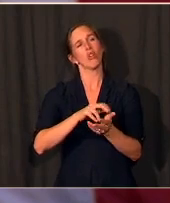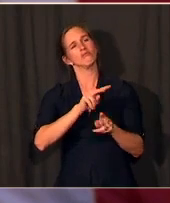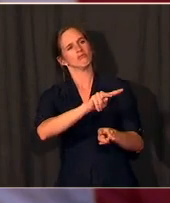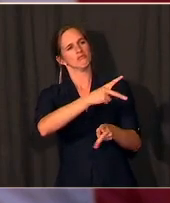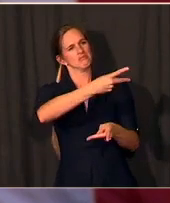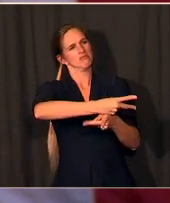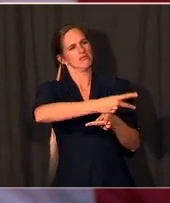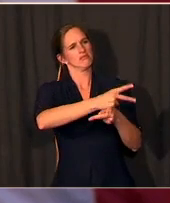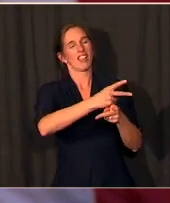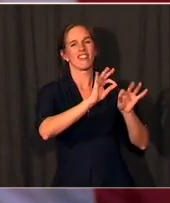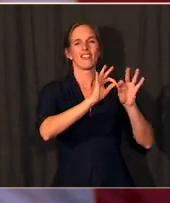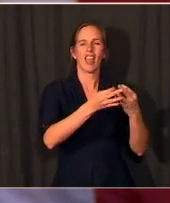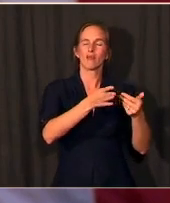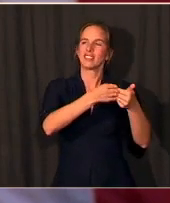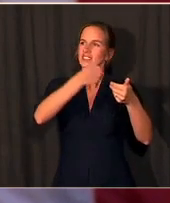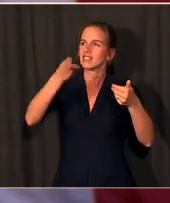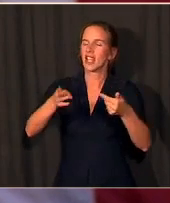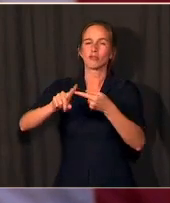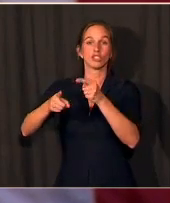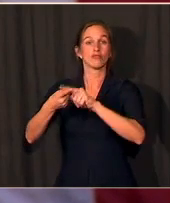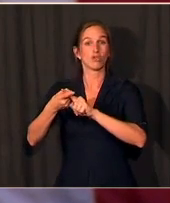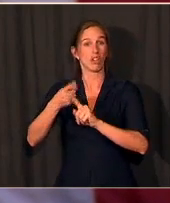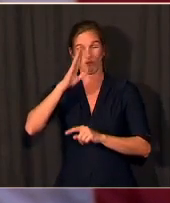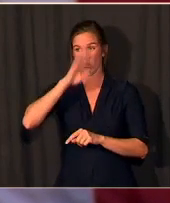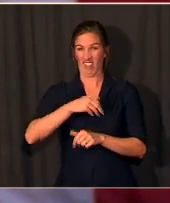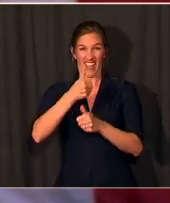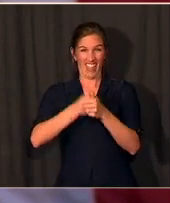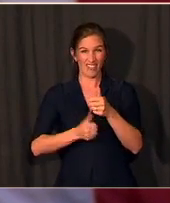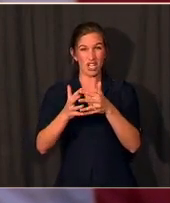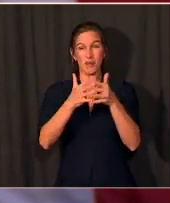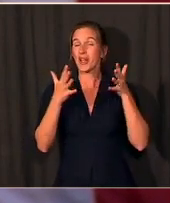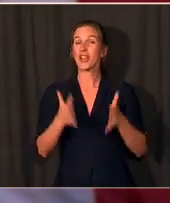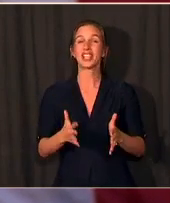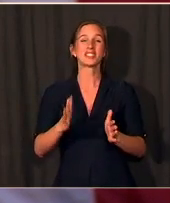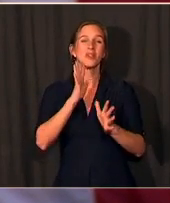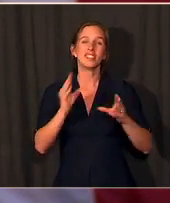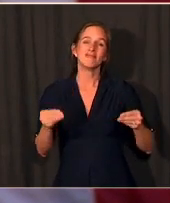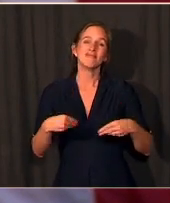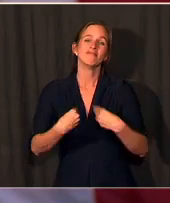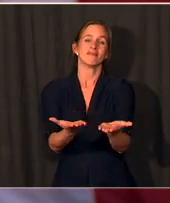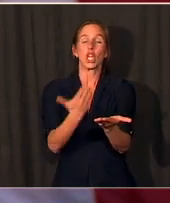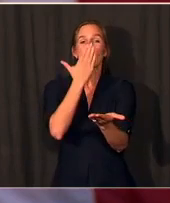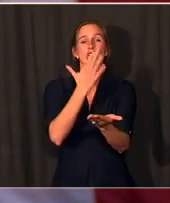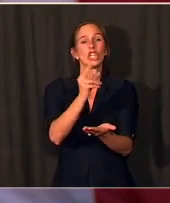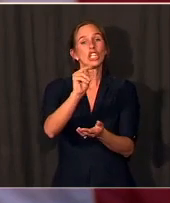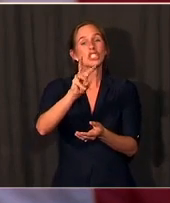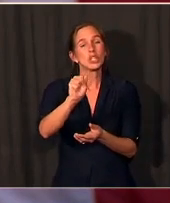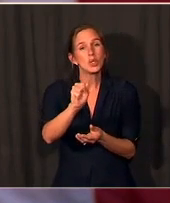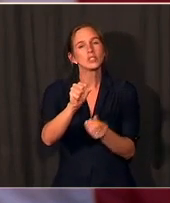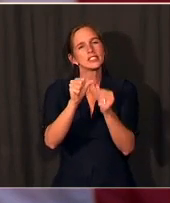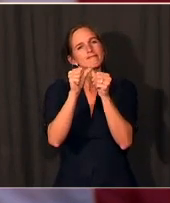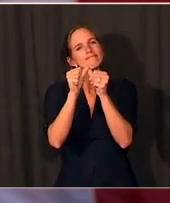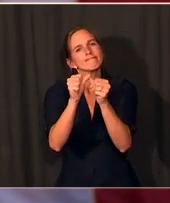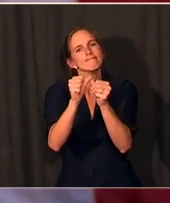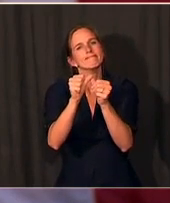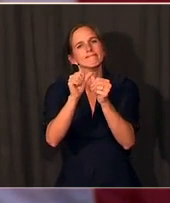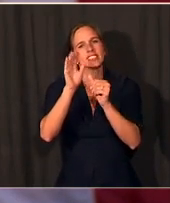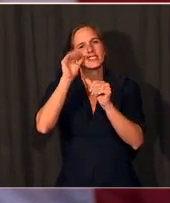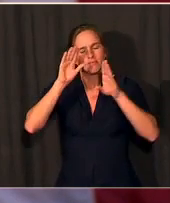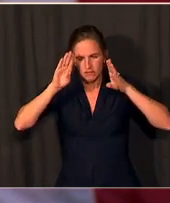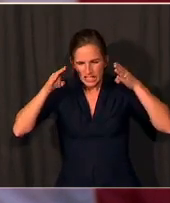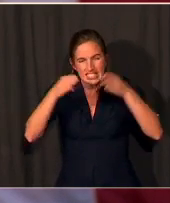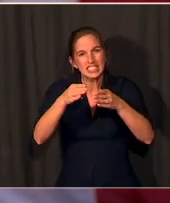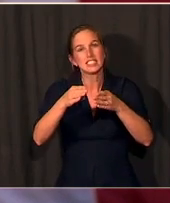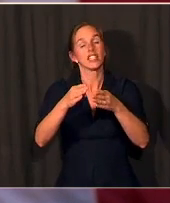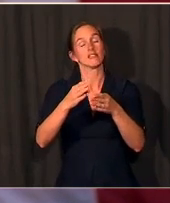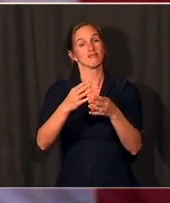and friends. And we encourage every American, with all the good news this week, to continue to be persistent in putting the